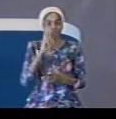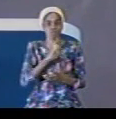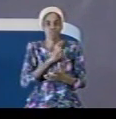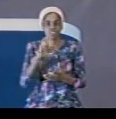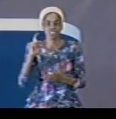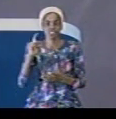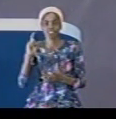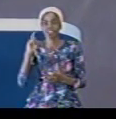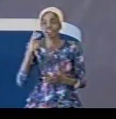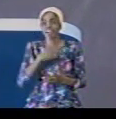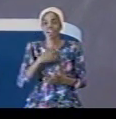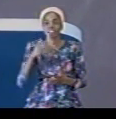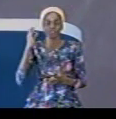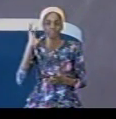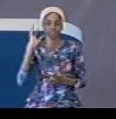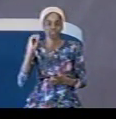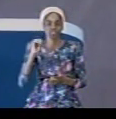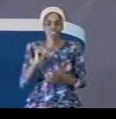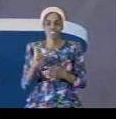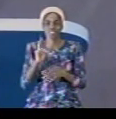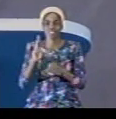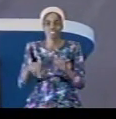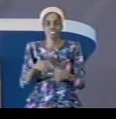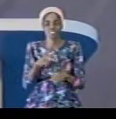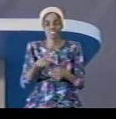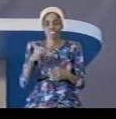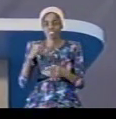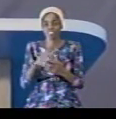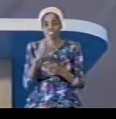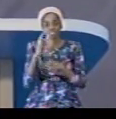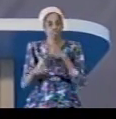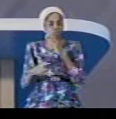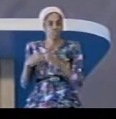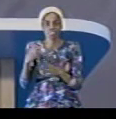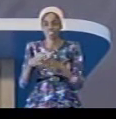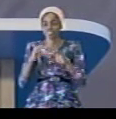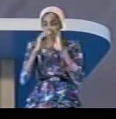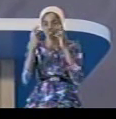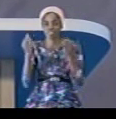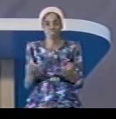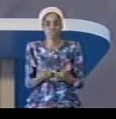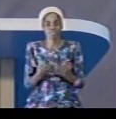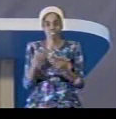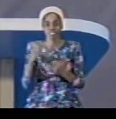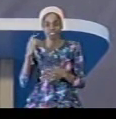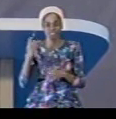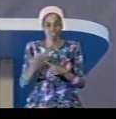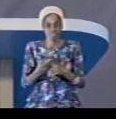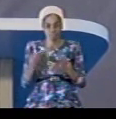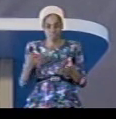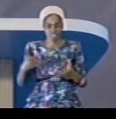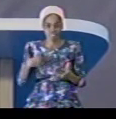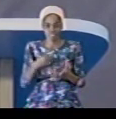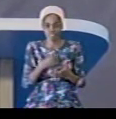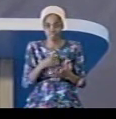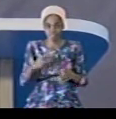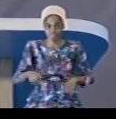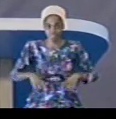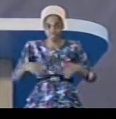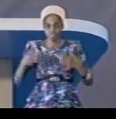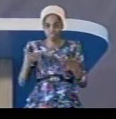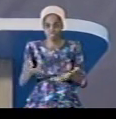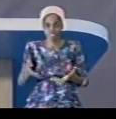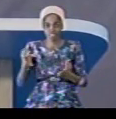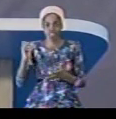world, various communities, families, households, right from Ondo State, Ondo Town,